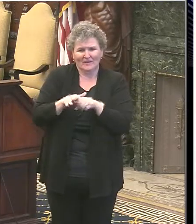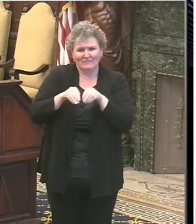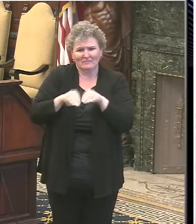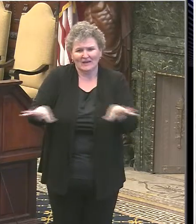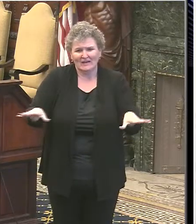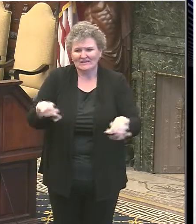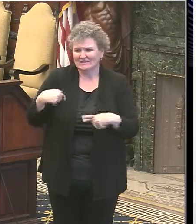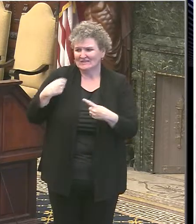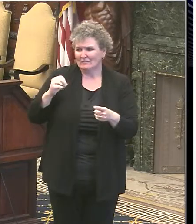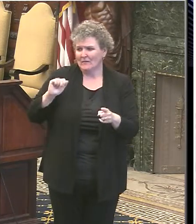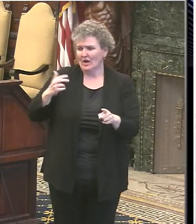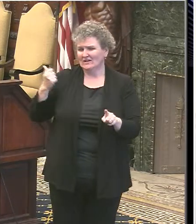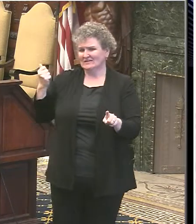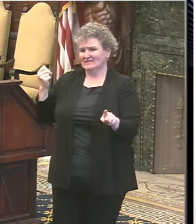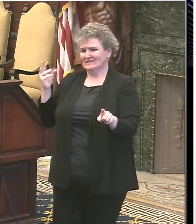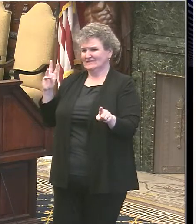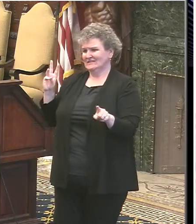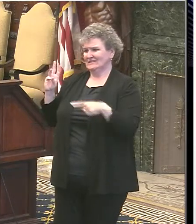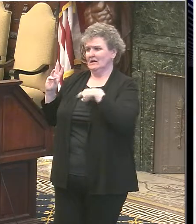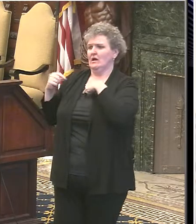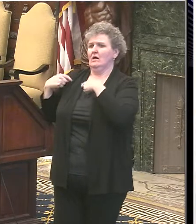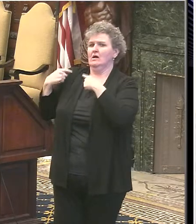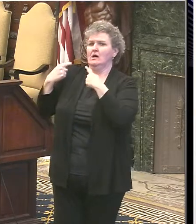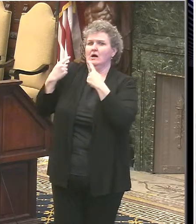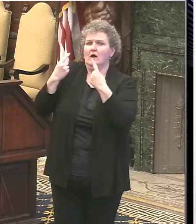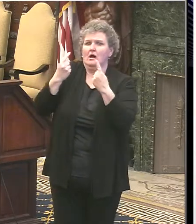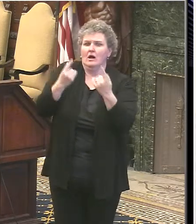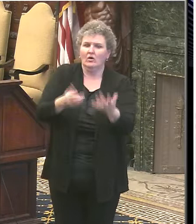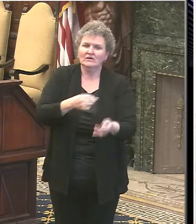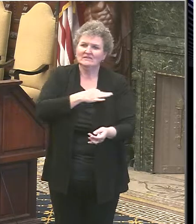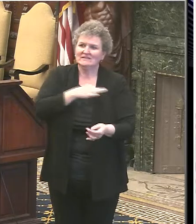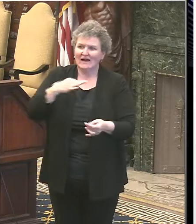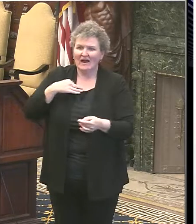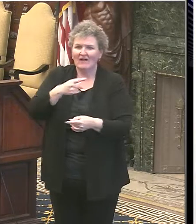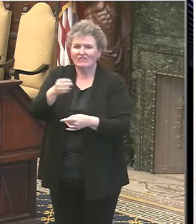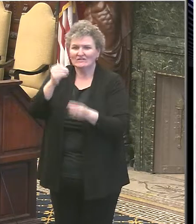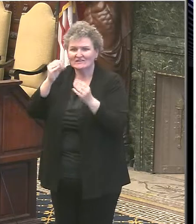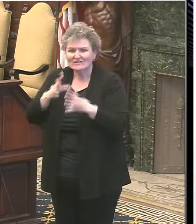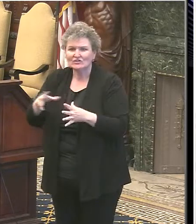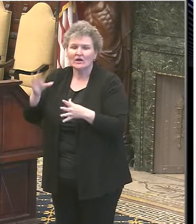March 16th, a dedicated staff have distributed over